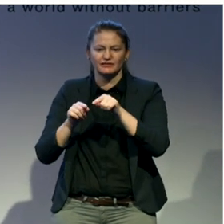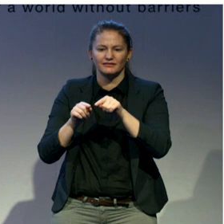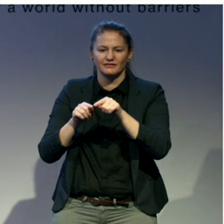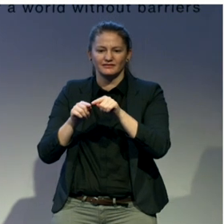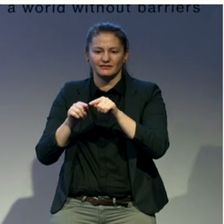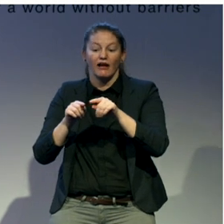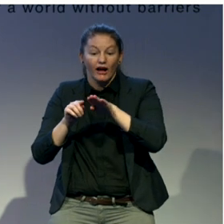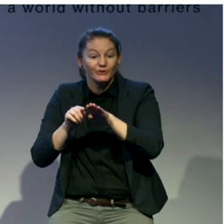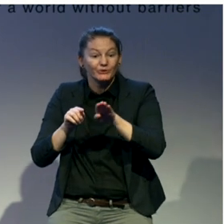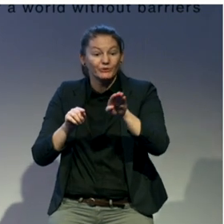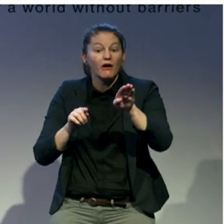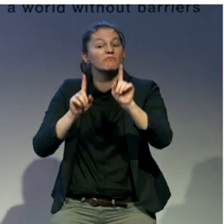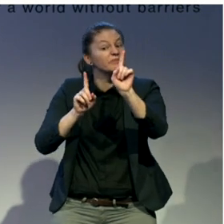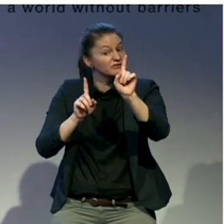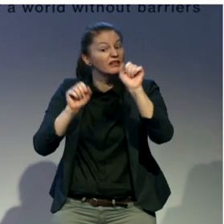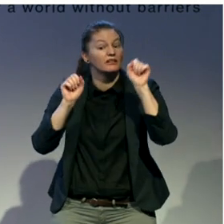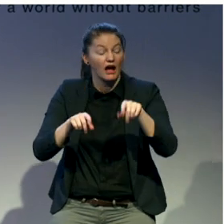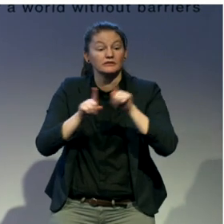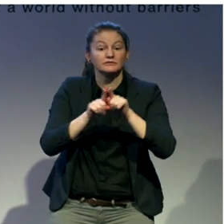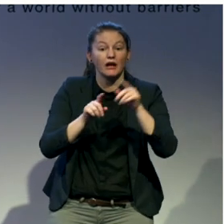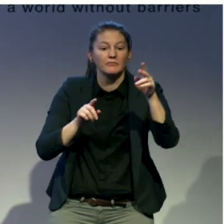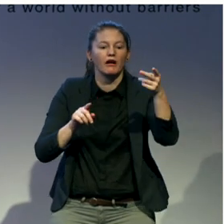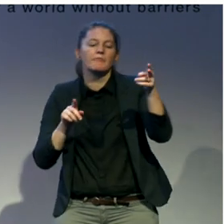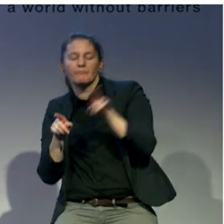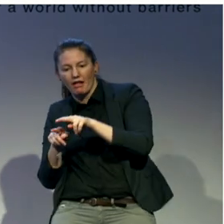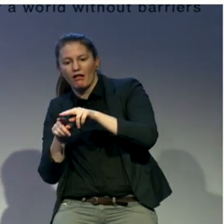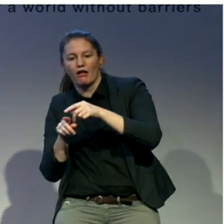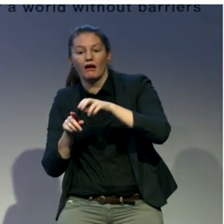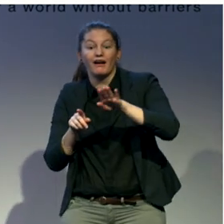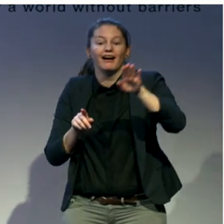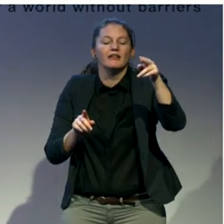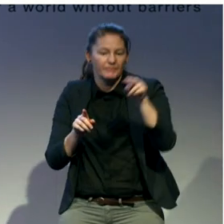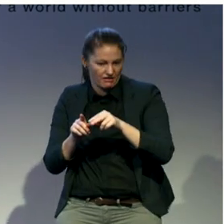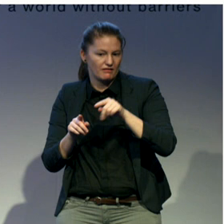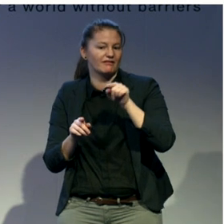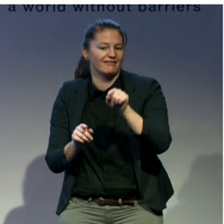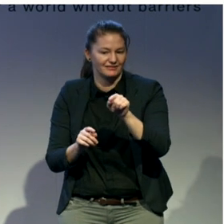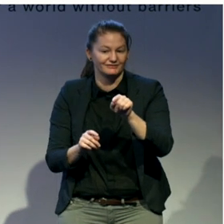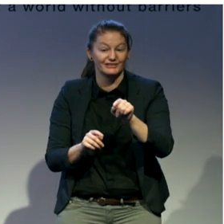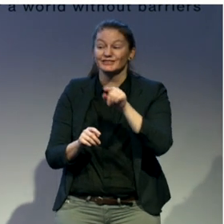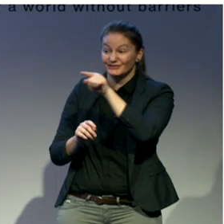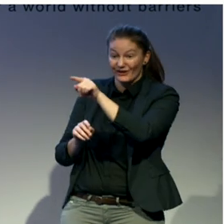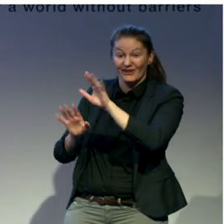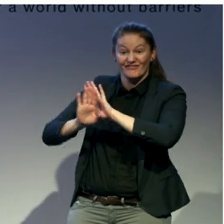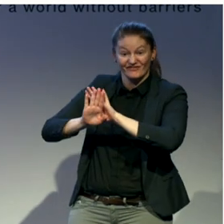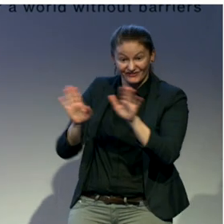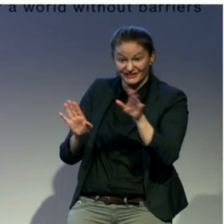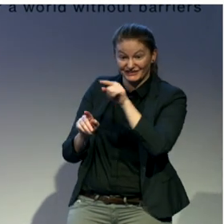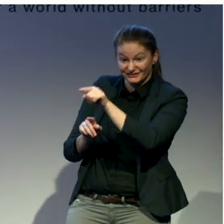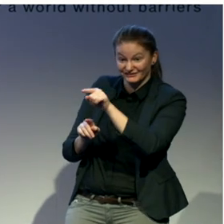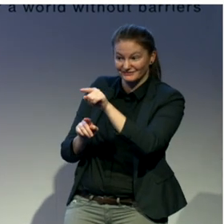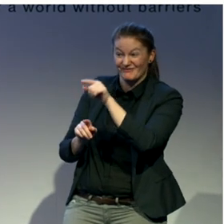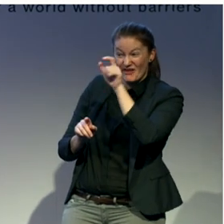relapse after participating in it. This is not a singular case of relapse. Other participants in our services also have